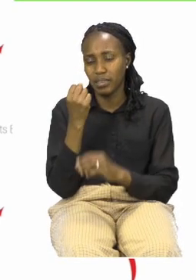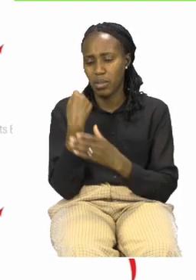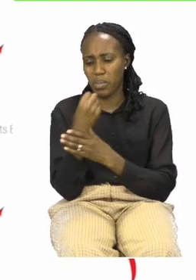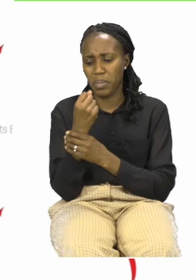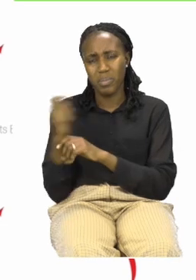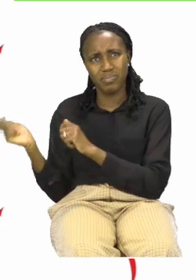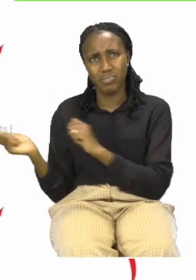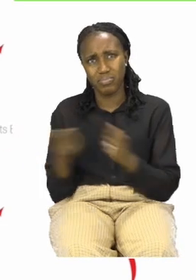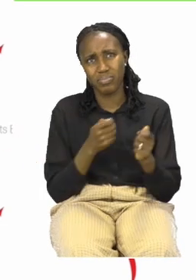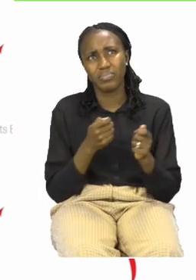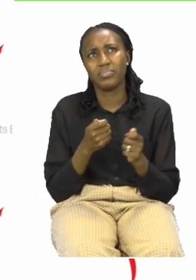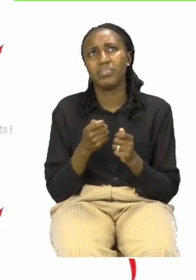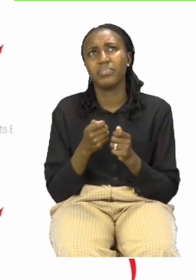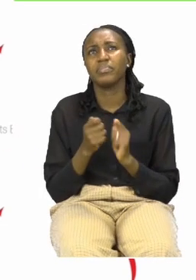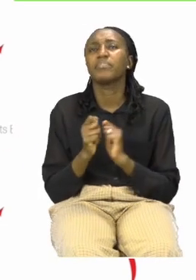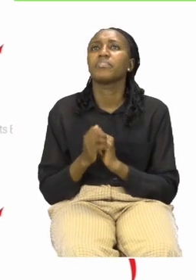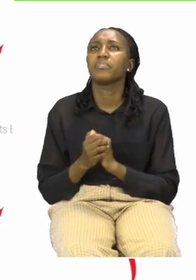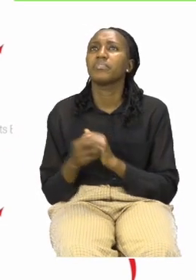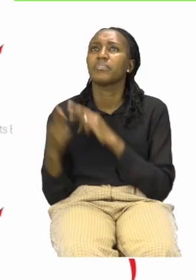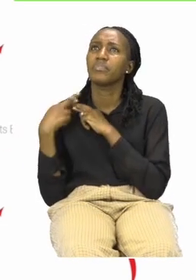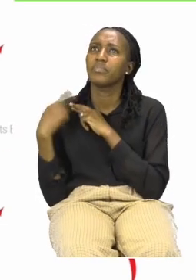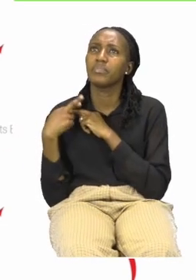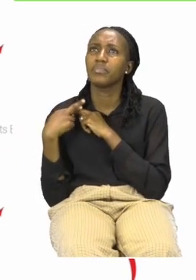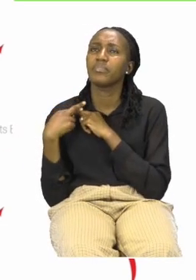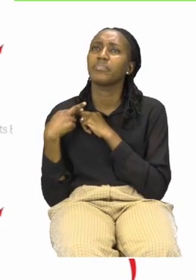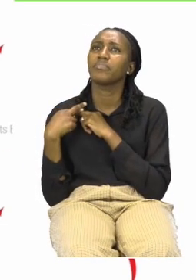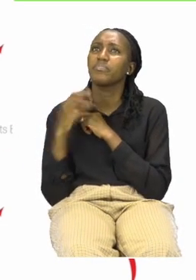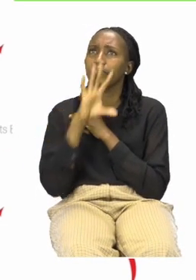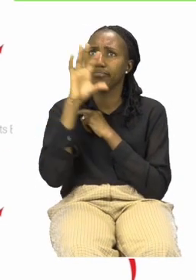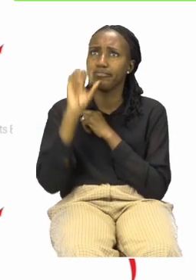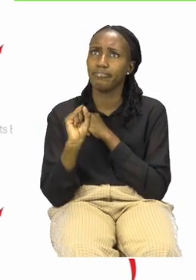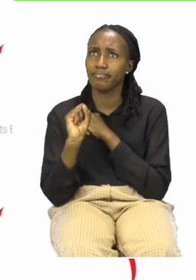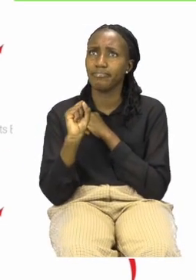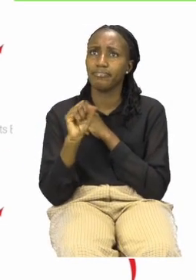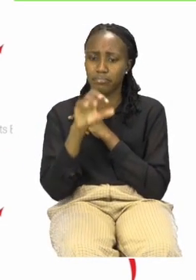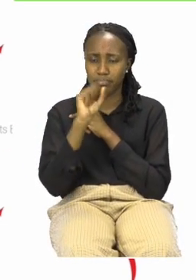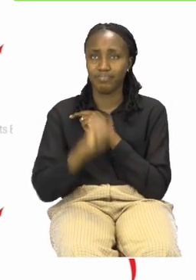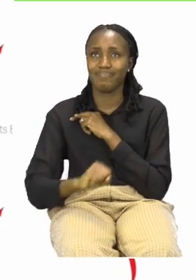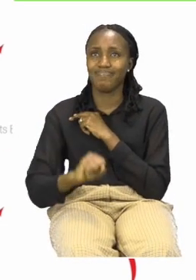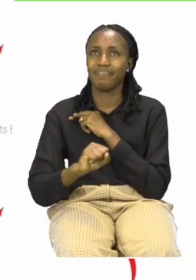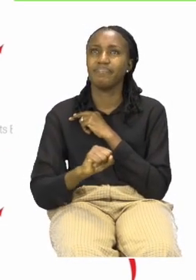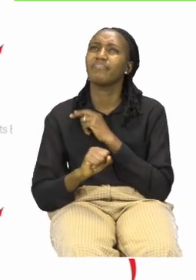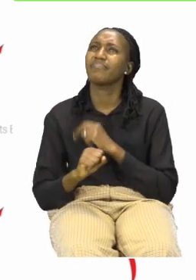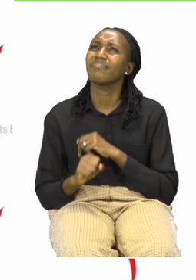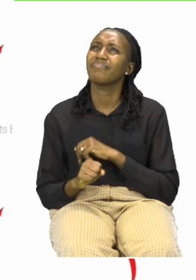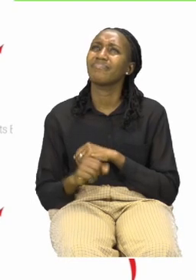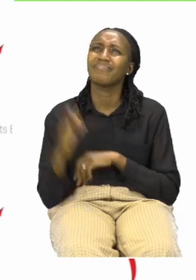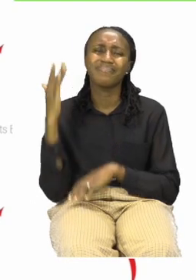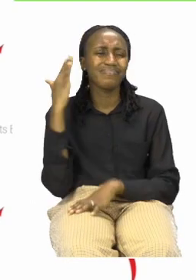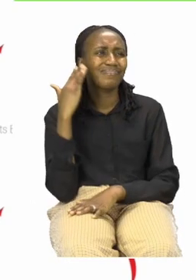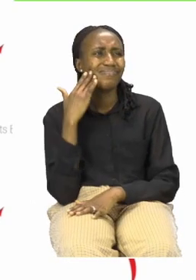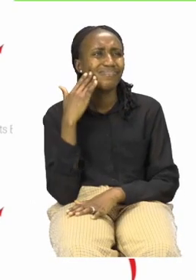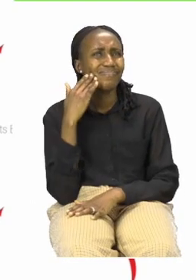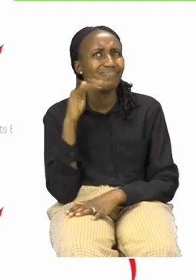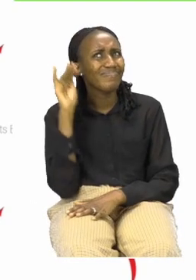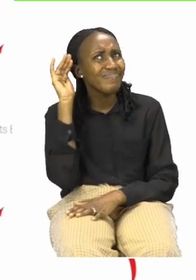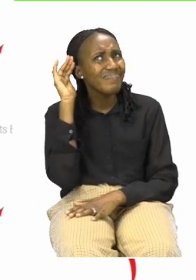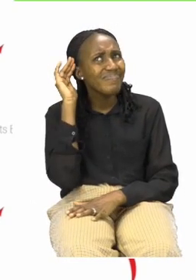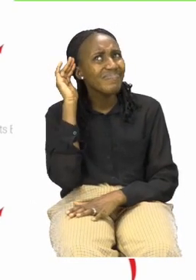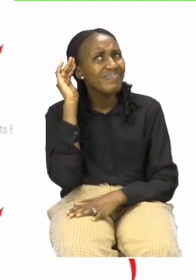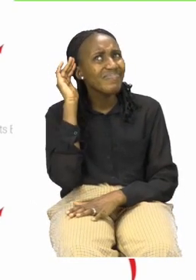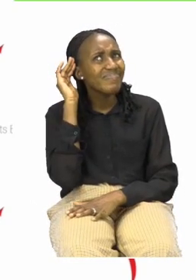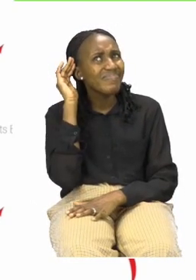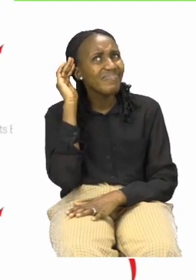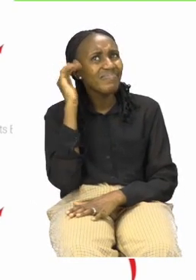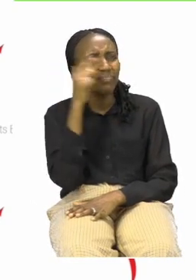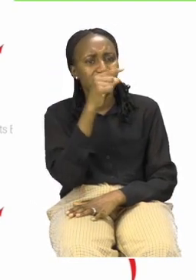for Golf Africa for the Southern region. When you hear about golf, you think of the elite because it's always